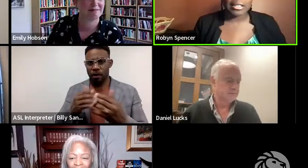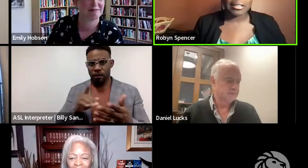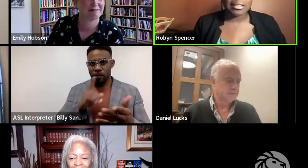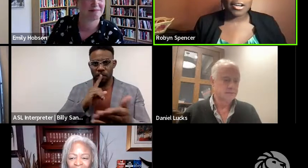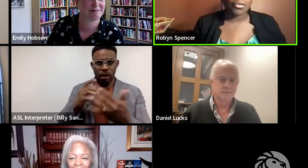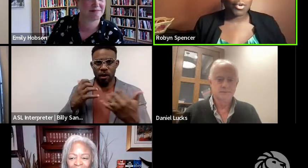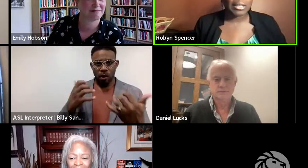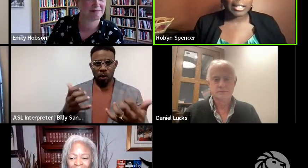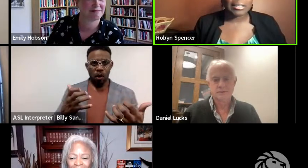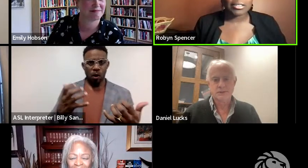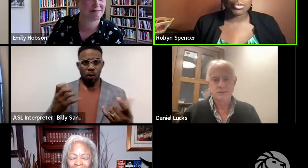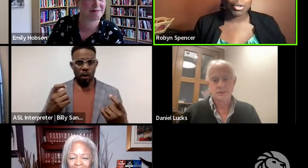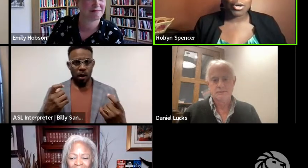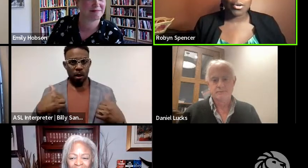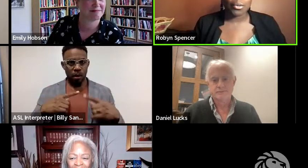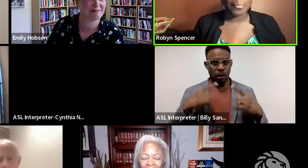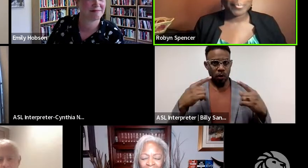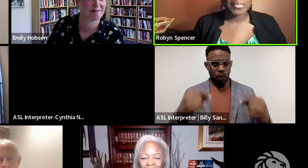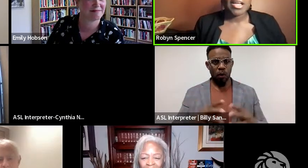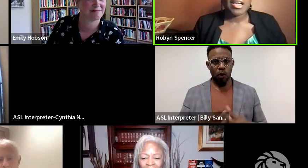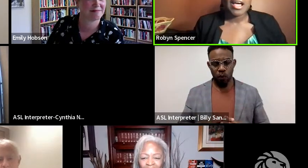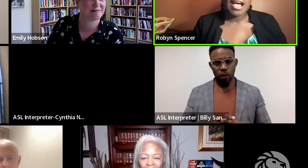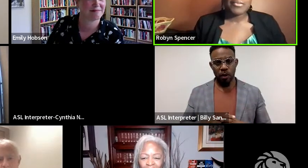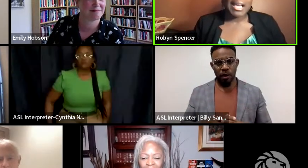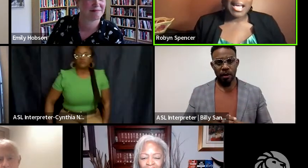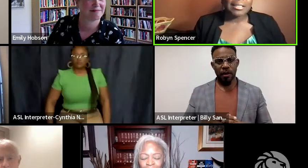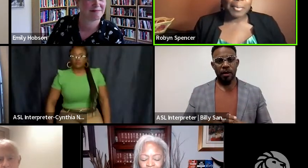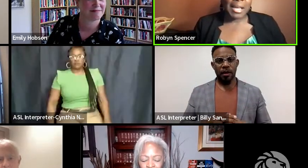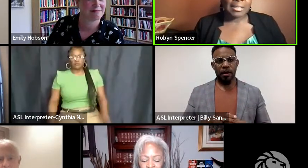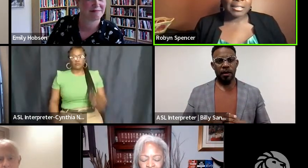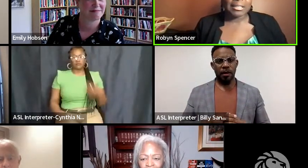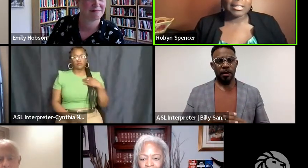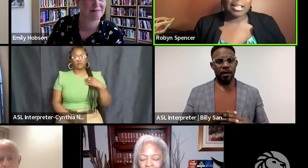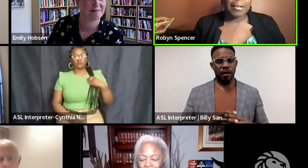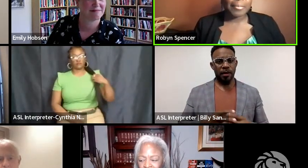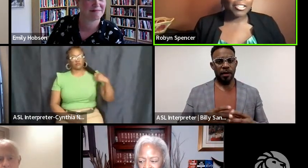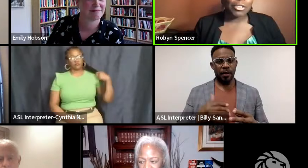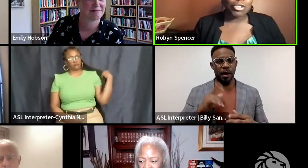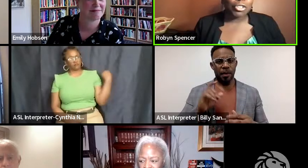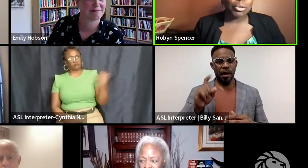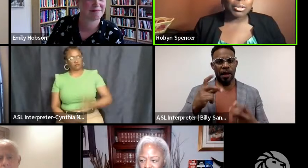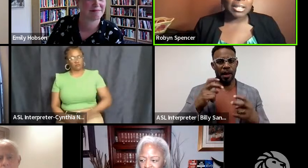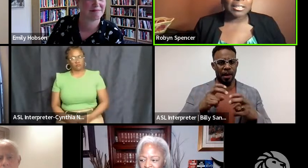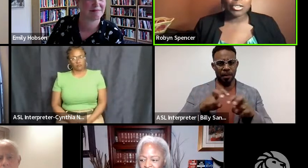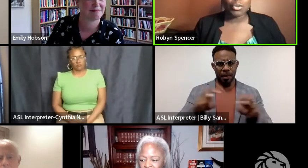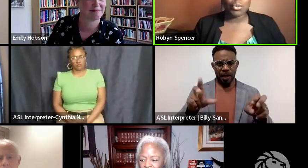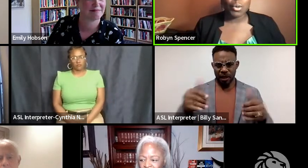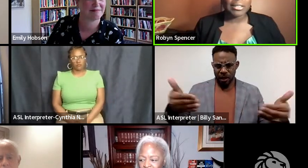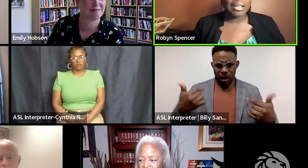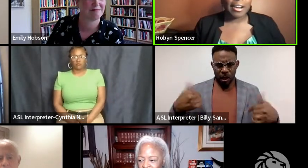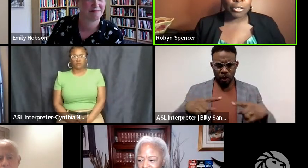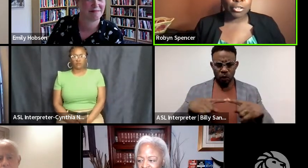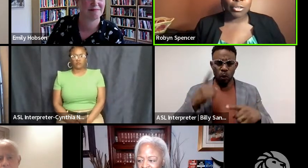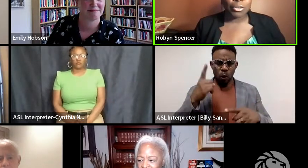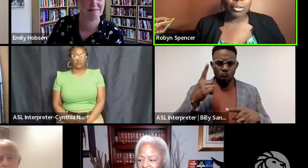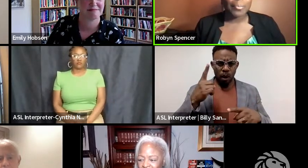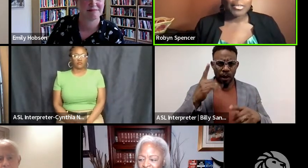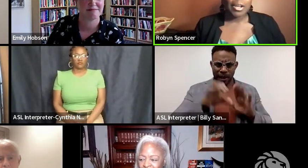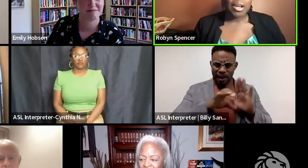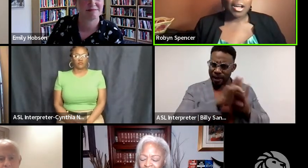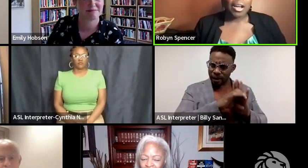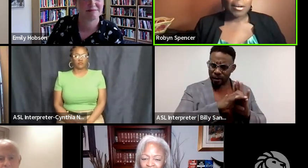the audience want us to go. I want to ask the panelists, can you introduce us to one